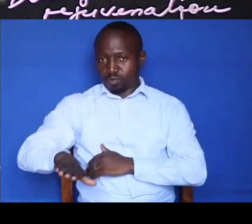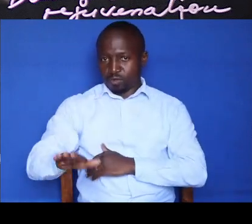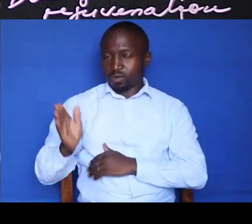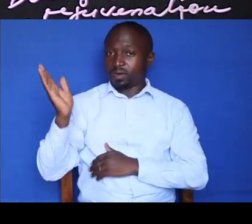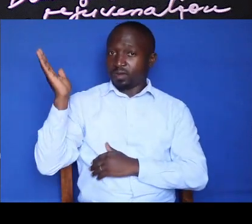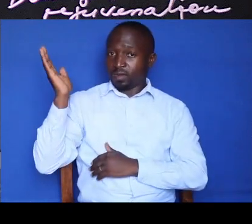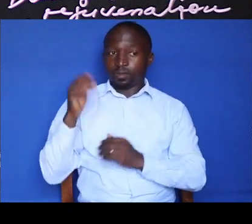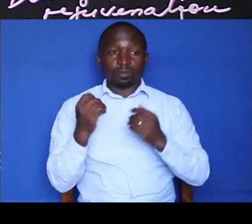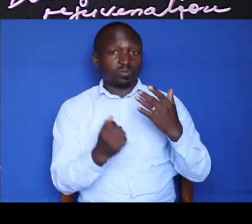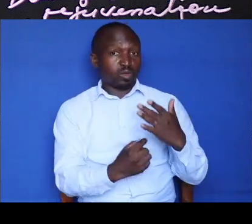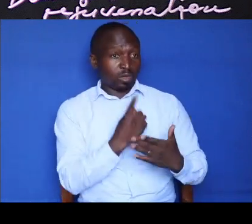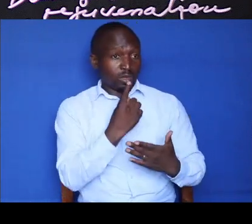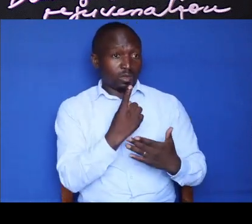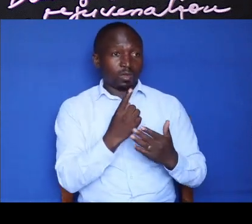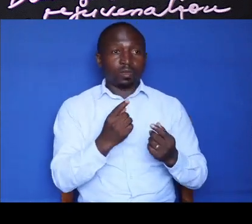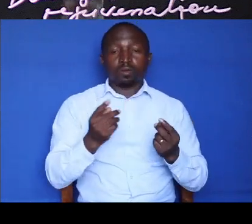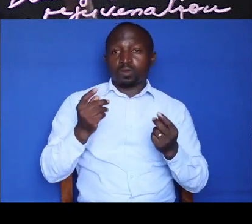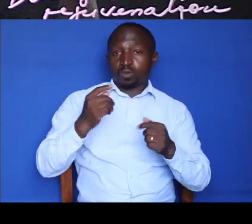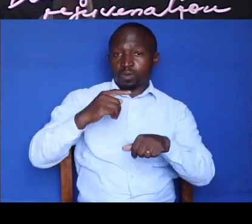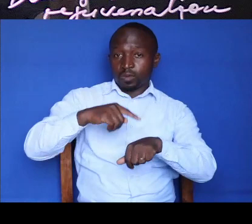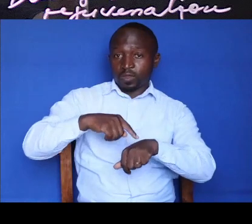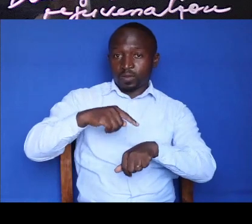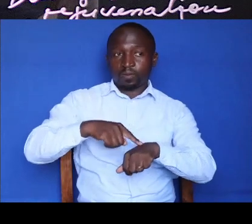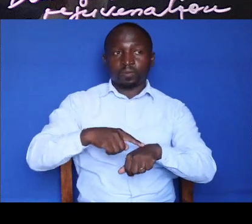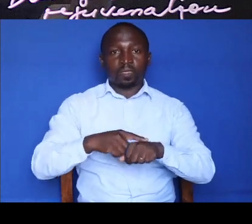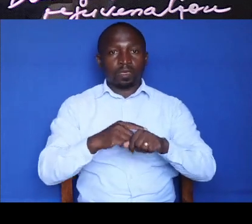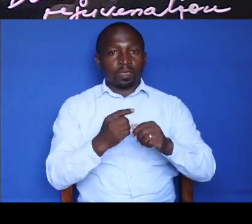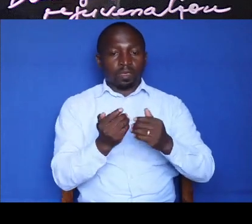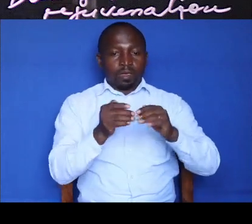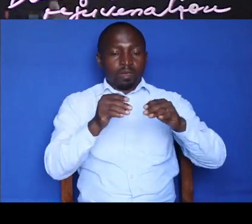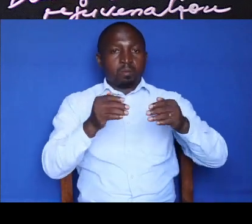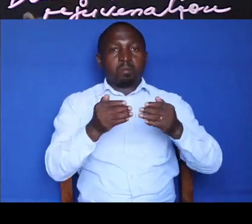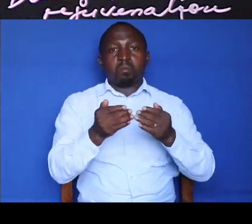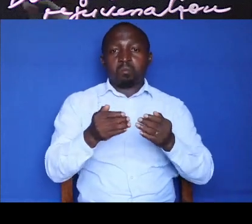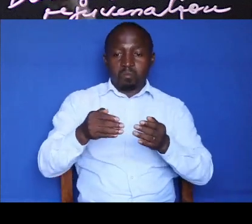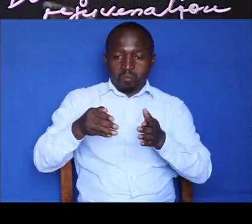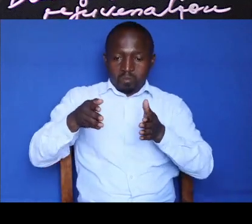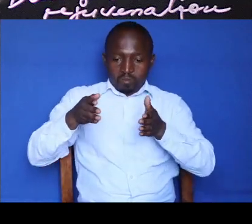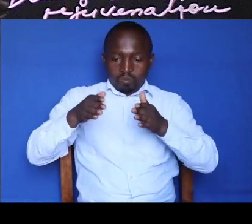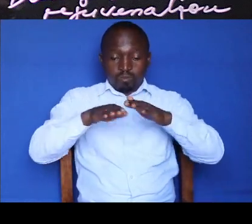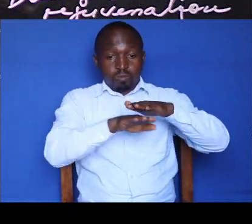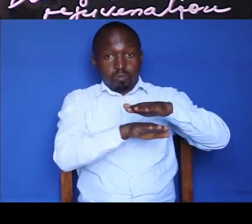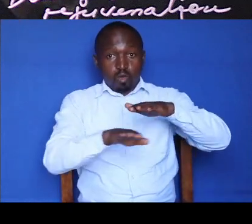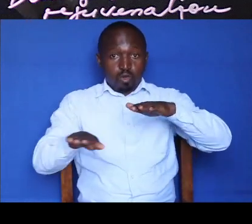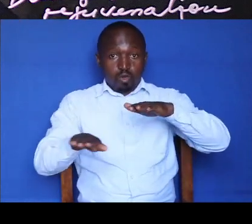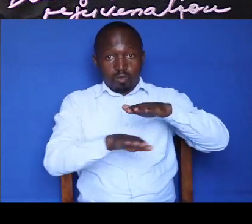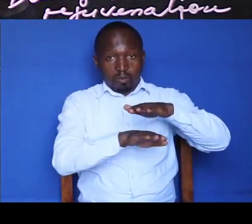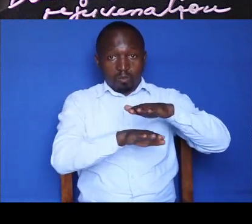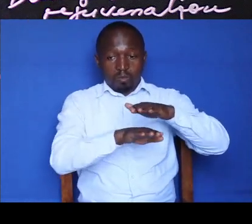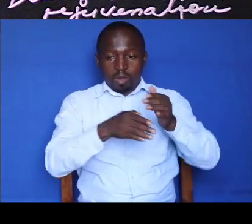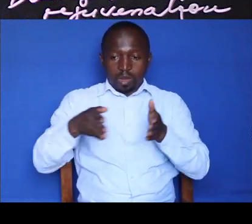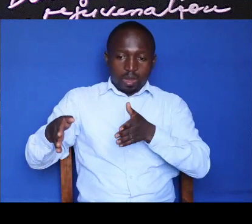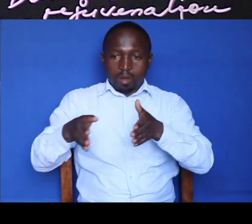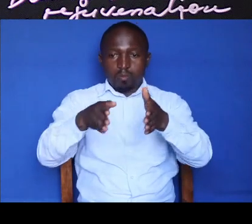It occurs as the bottom of the river valley retreated